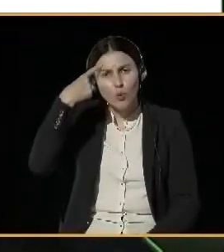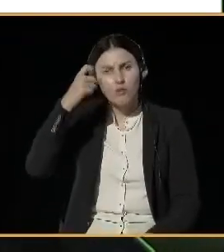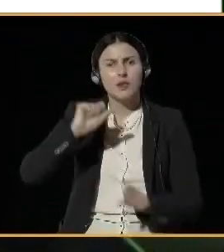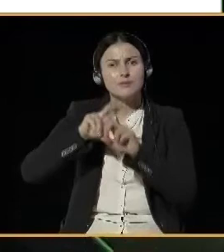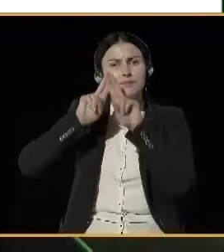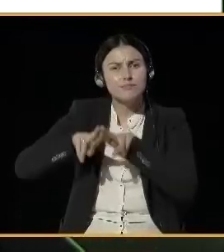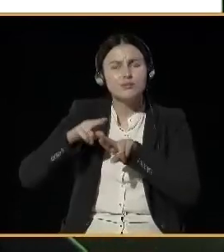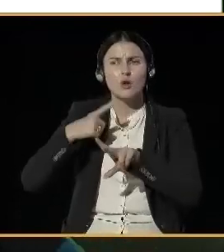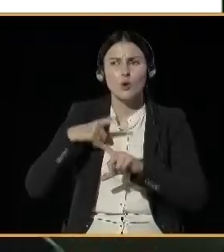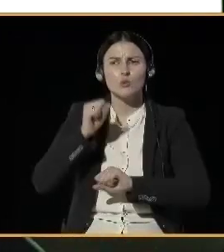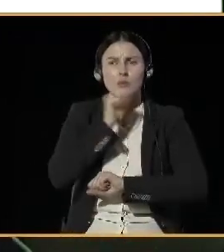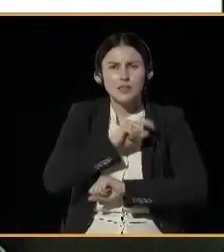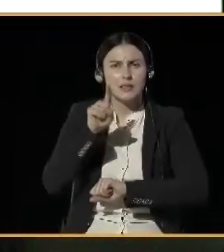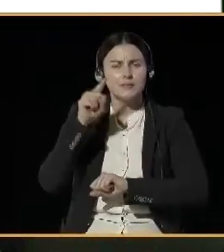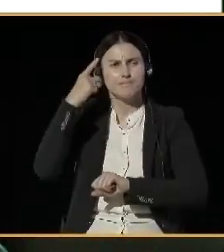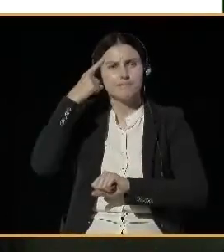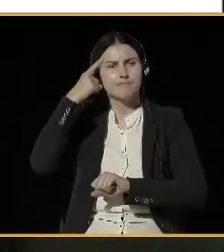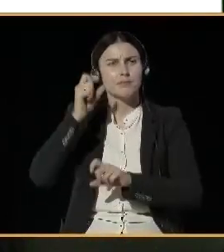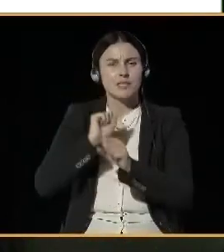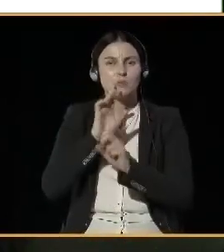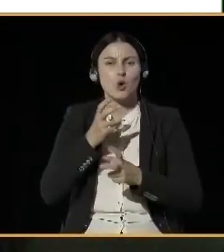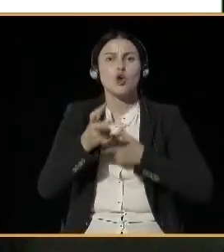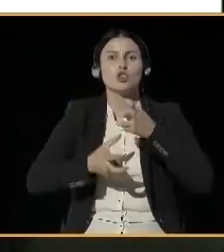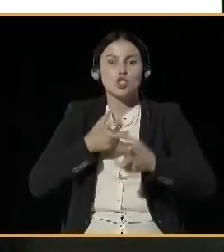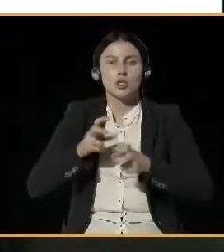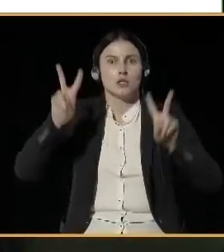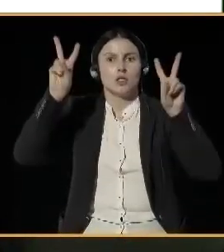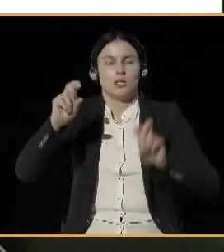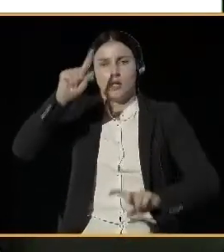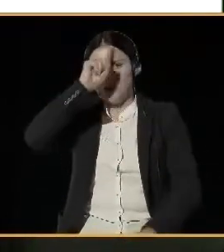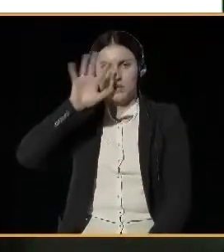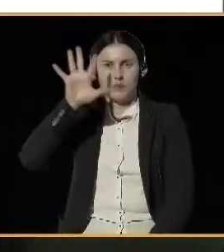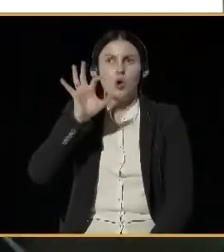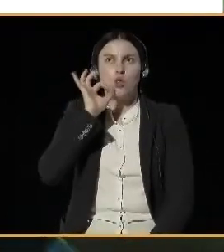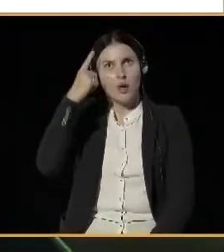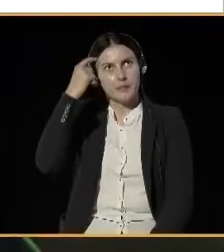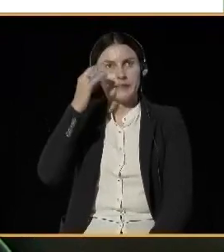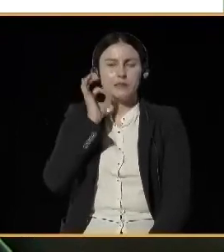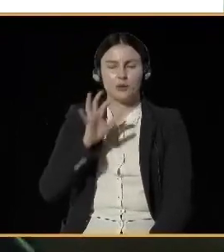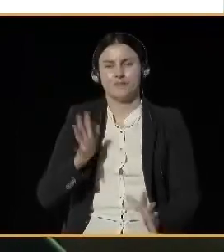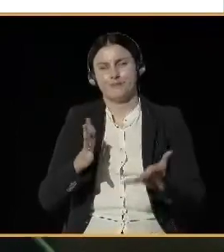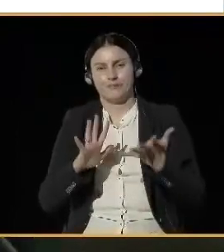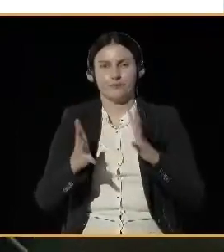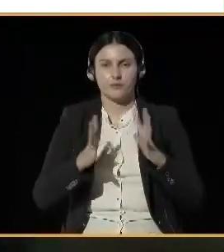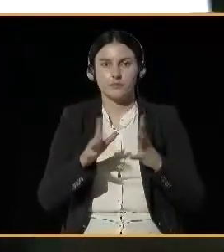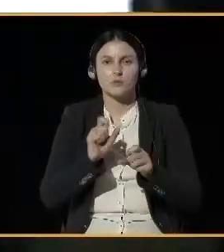especially considering what has already been said, the fact that there is this